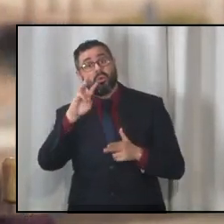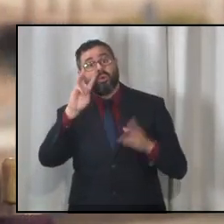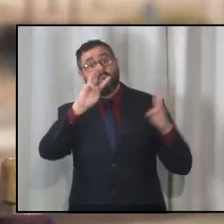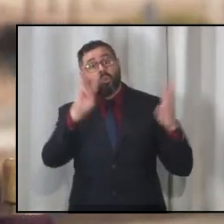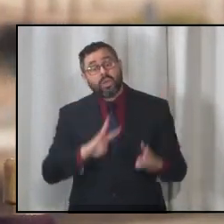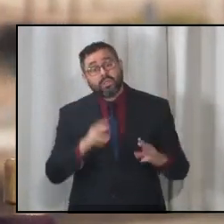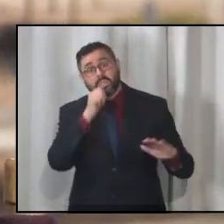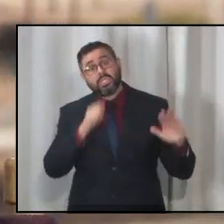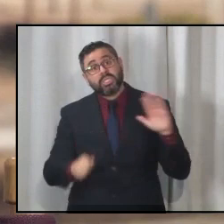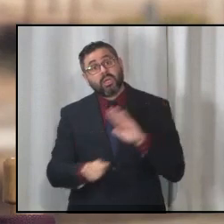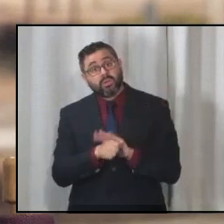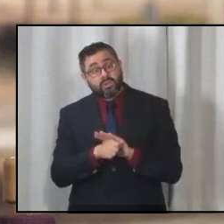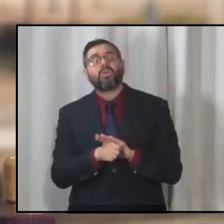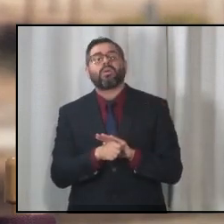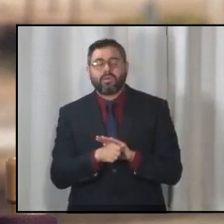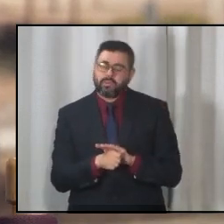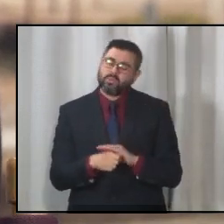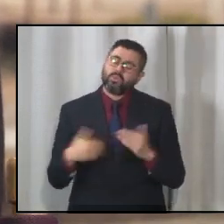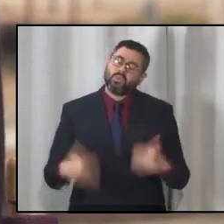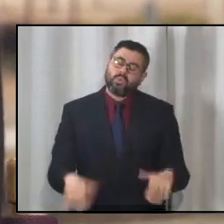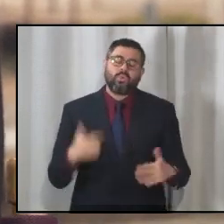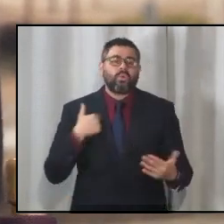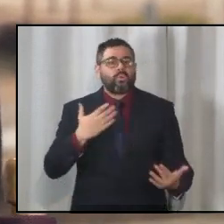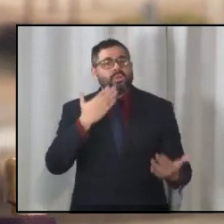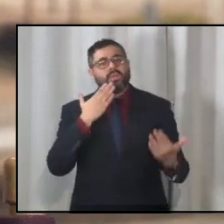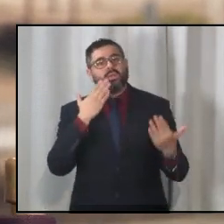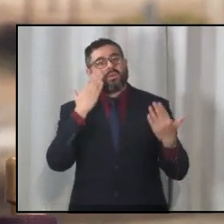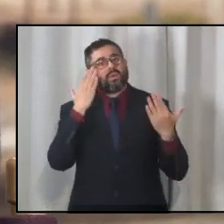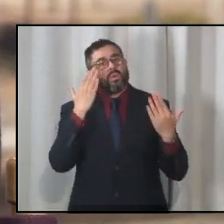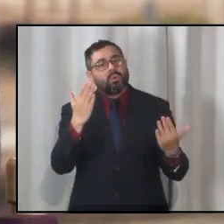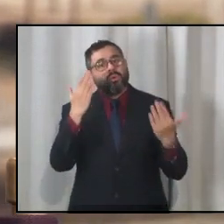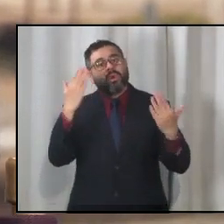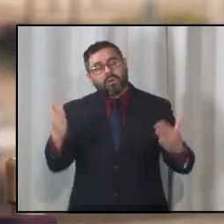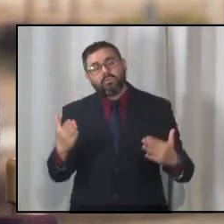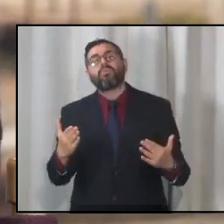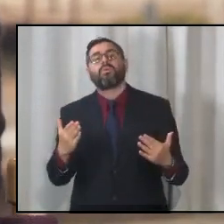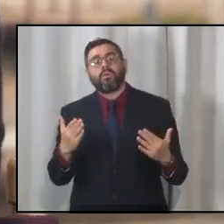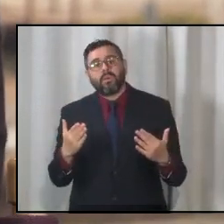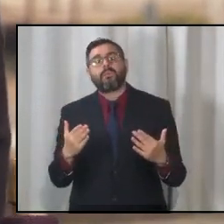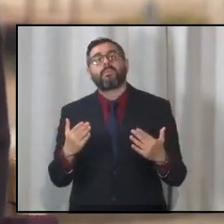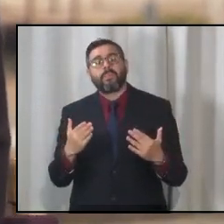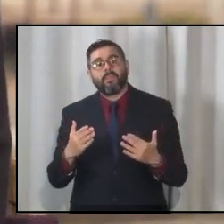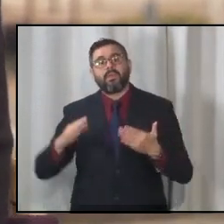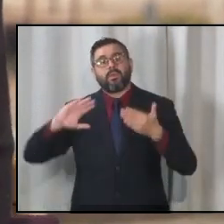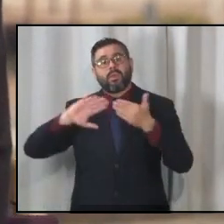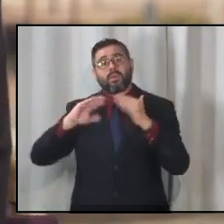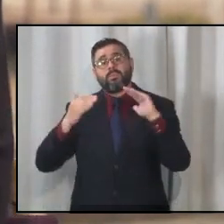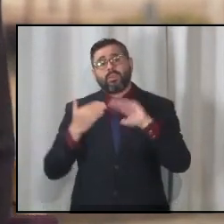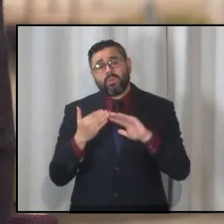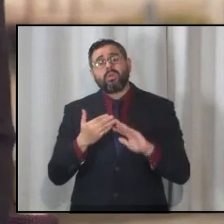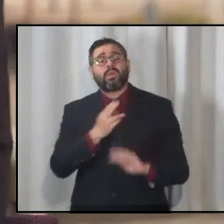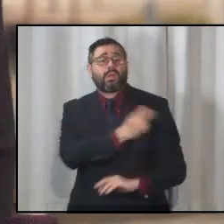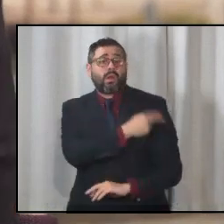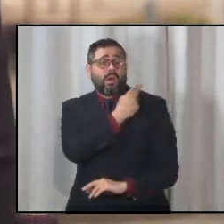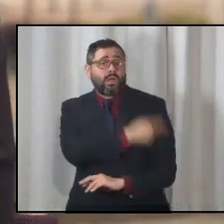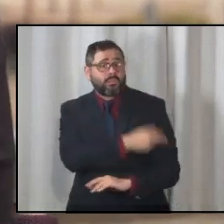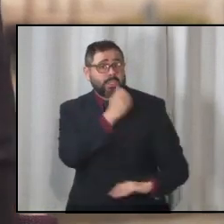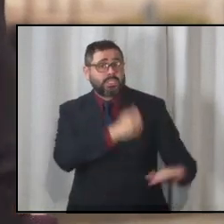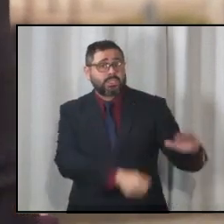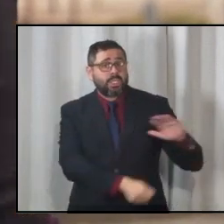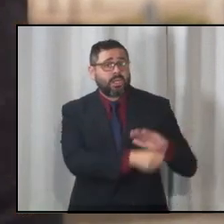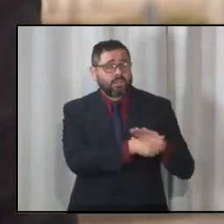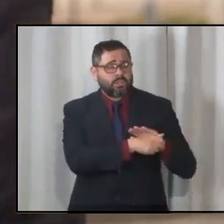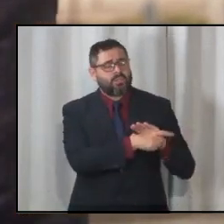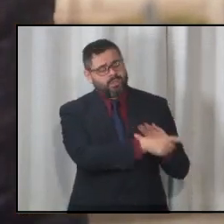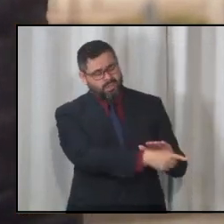winter shelter, and we're incredibly grateful to the folks at the community hospital shelter in the community for opening up